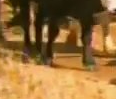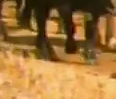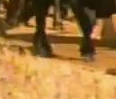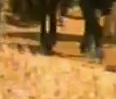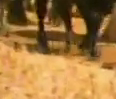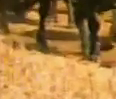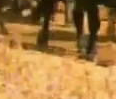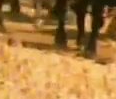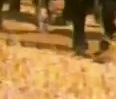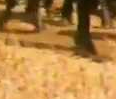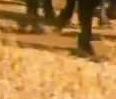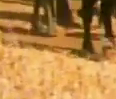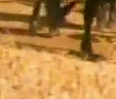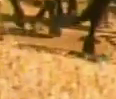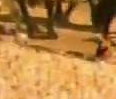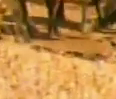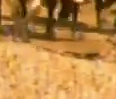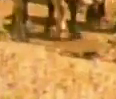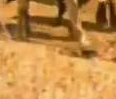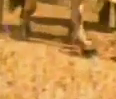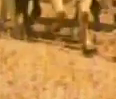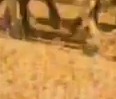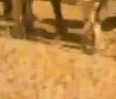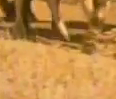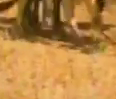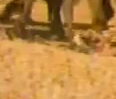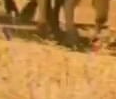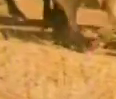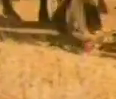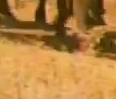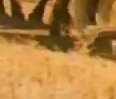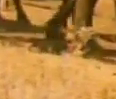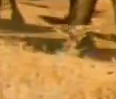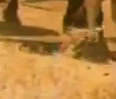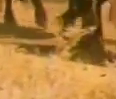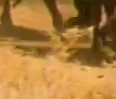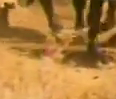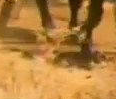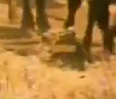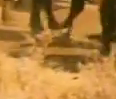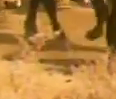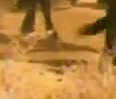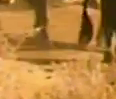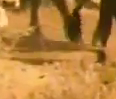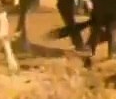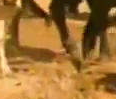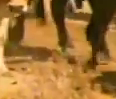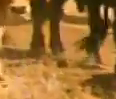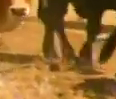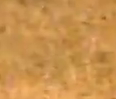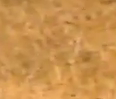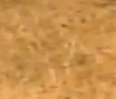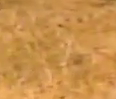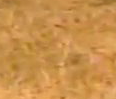The herders are sparing nothing in their quest to find grazing land for their animals in what appears as a lawless county in the hands